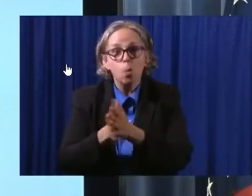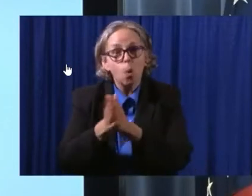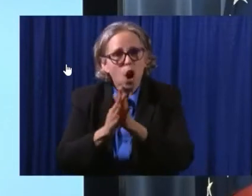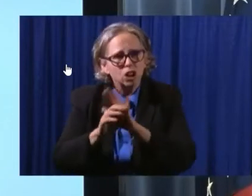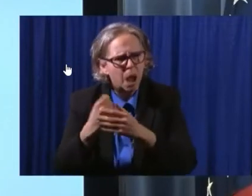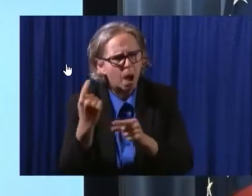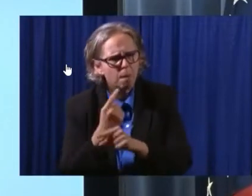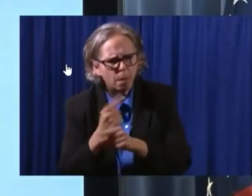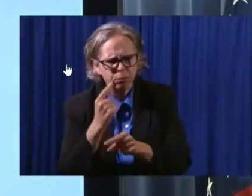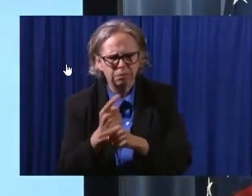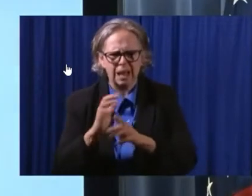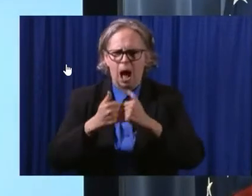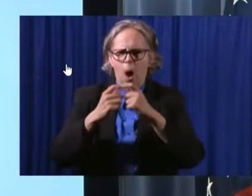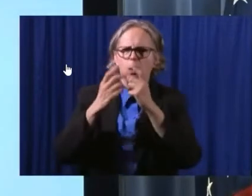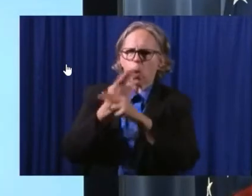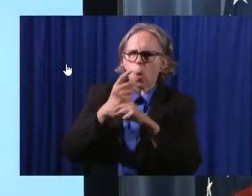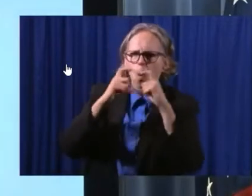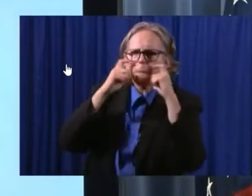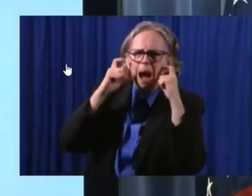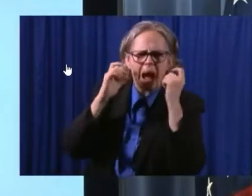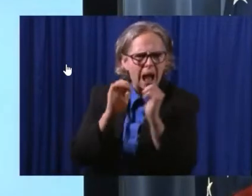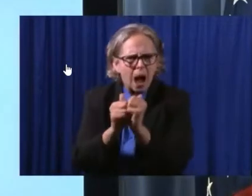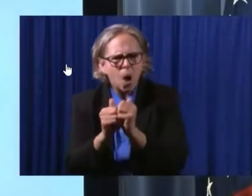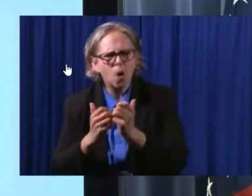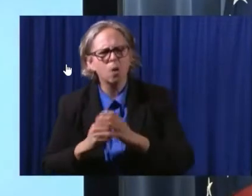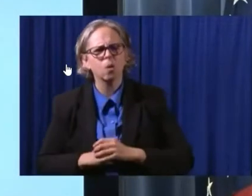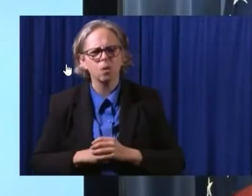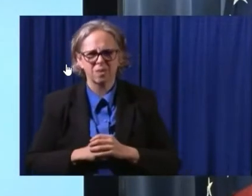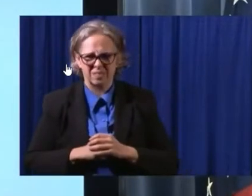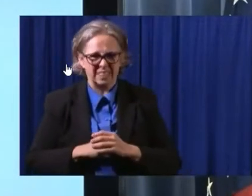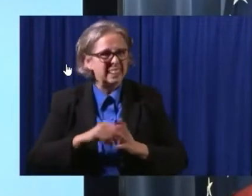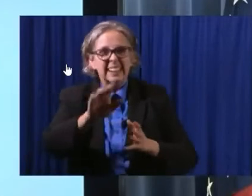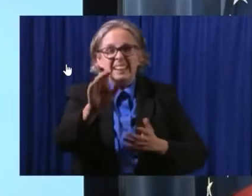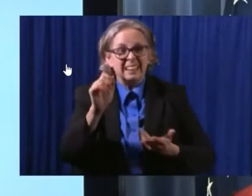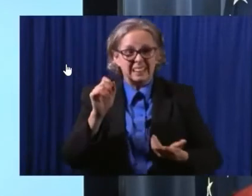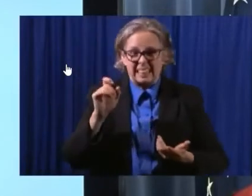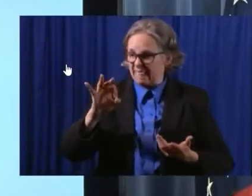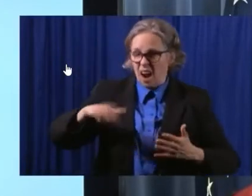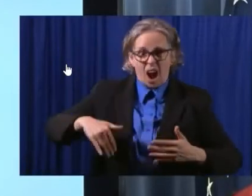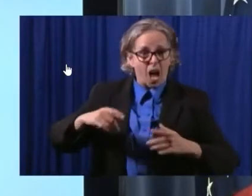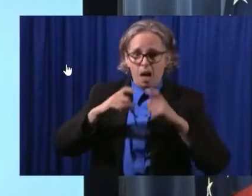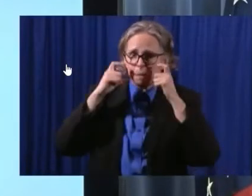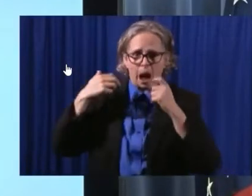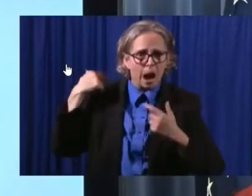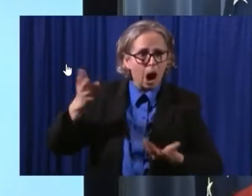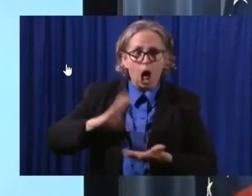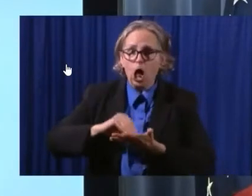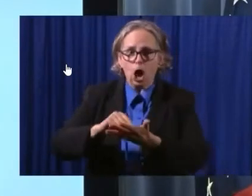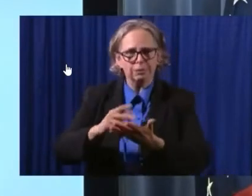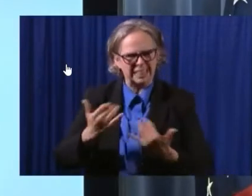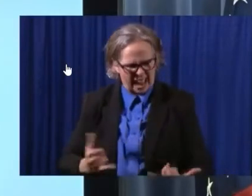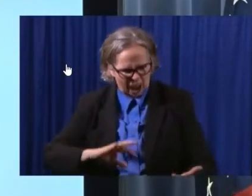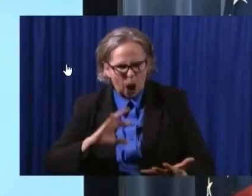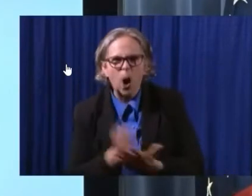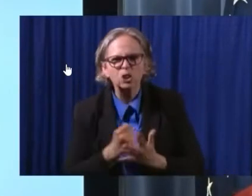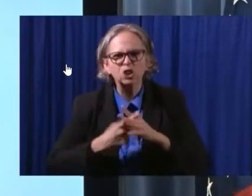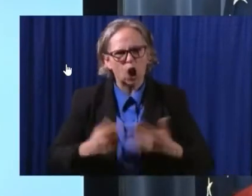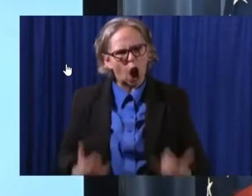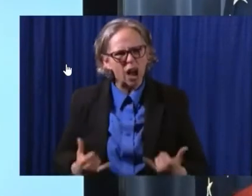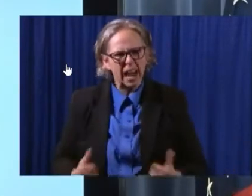lately because of concerns of COVID, have them practice wearing a mask at school, especially those younger children or those children that may have some tactile or